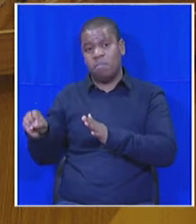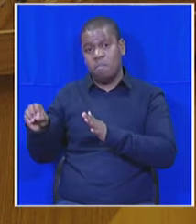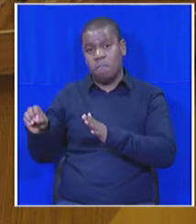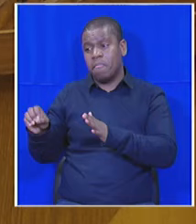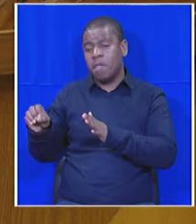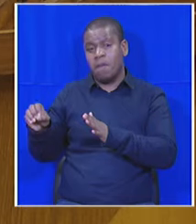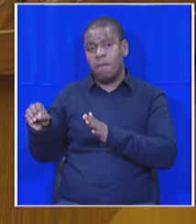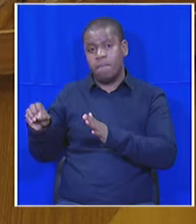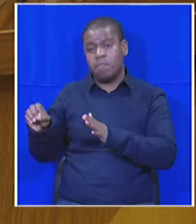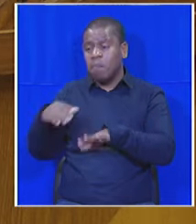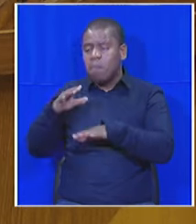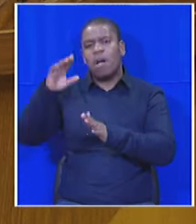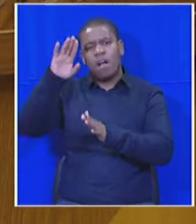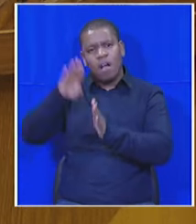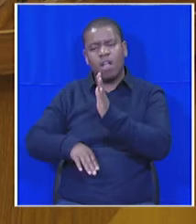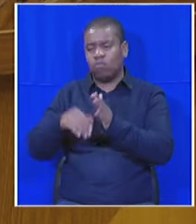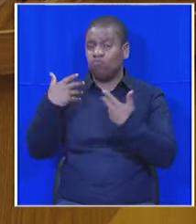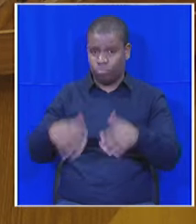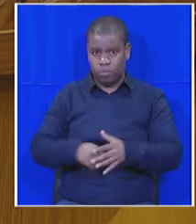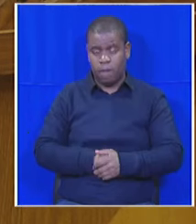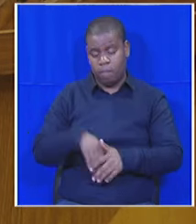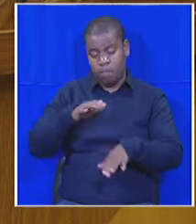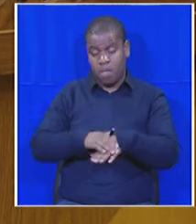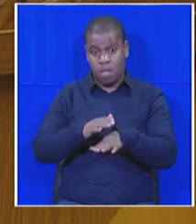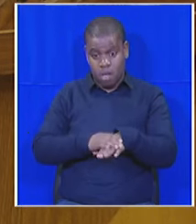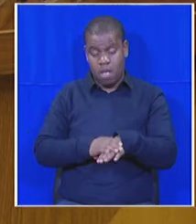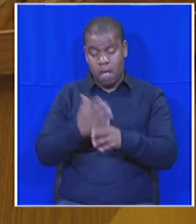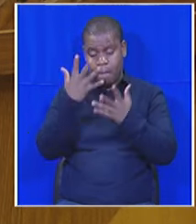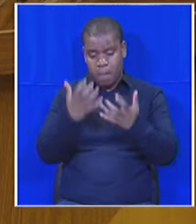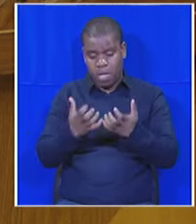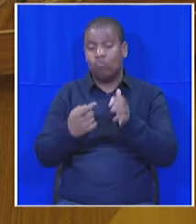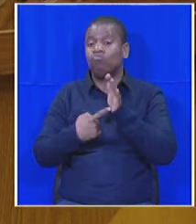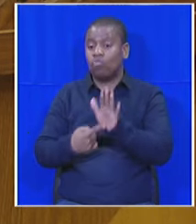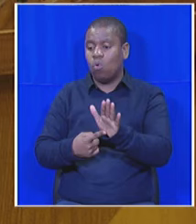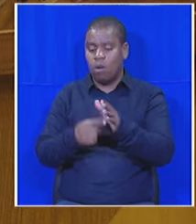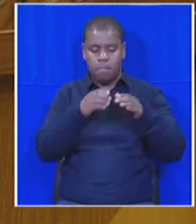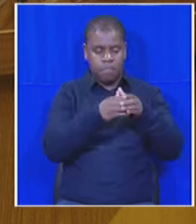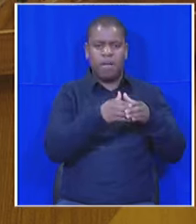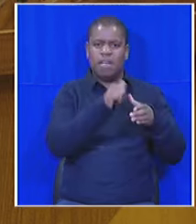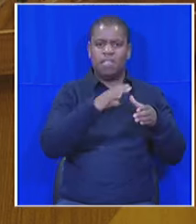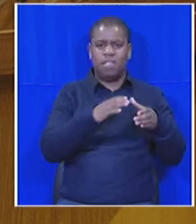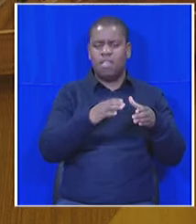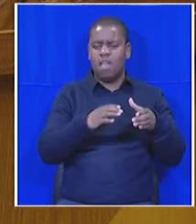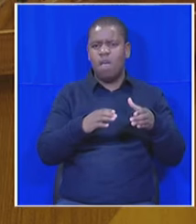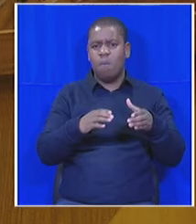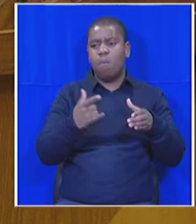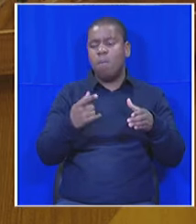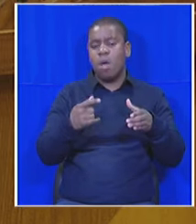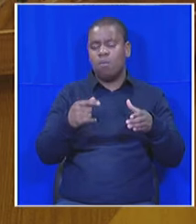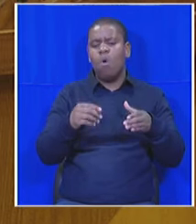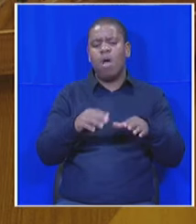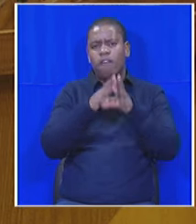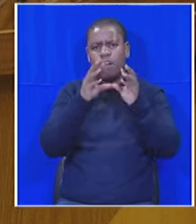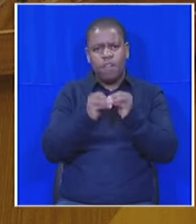creates tremendous challenges for the department, and this budget is proof that the ANC government just does not get the role